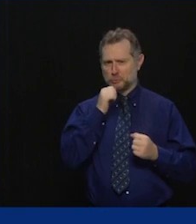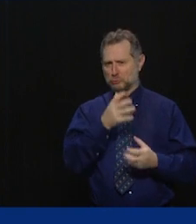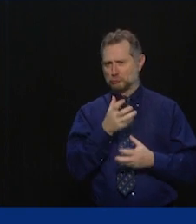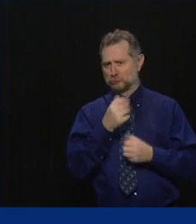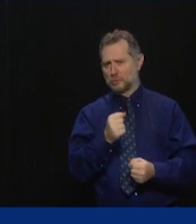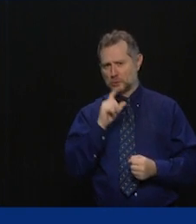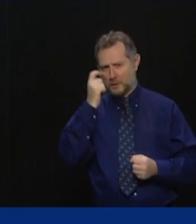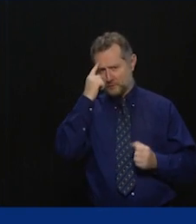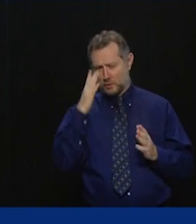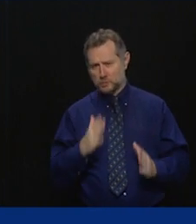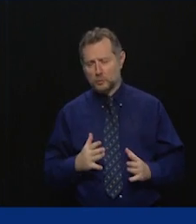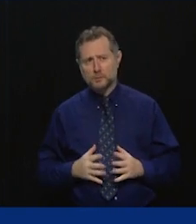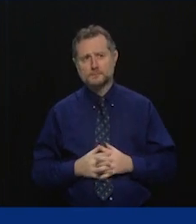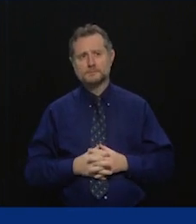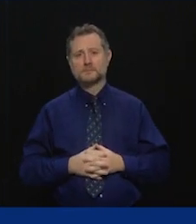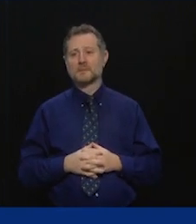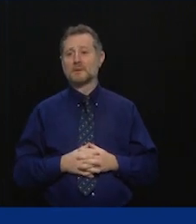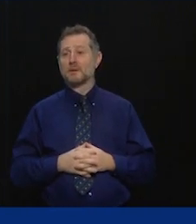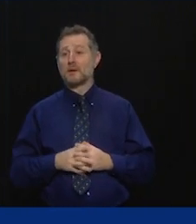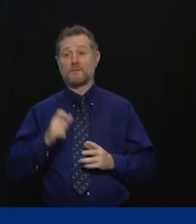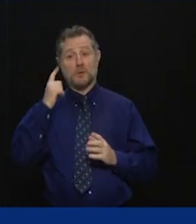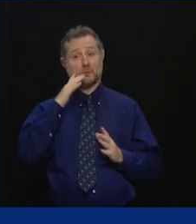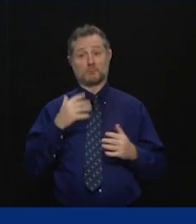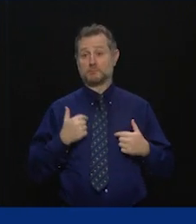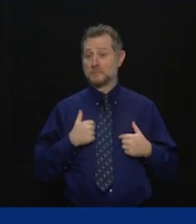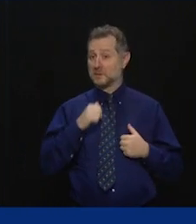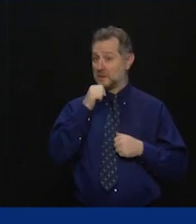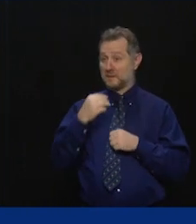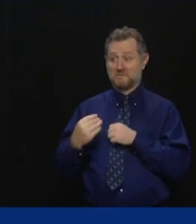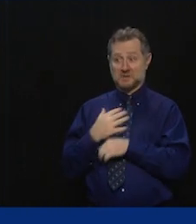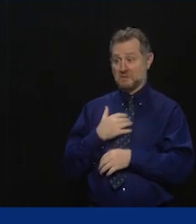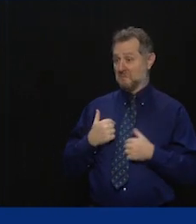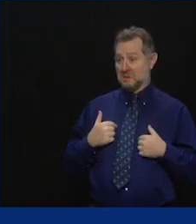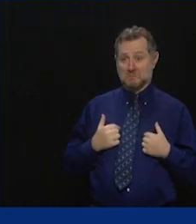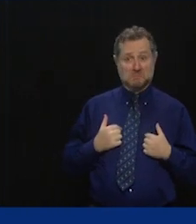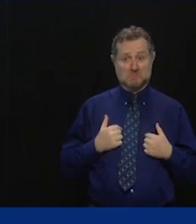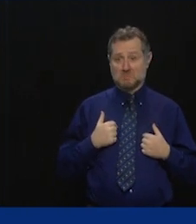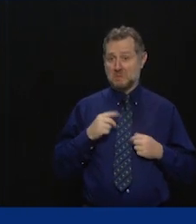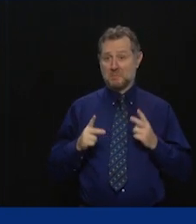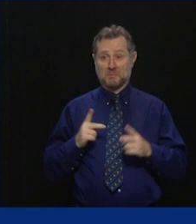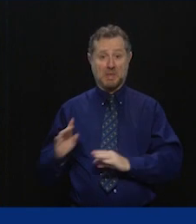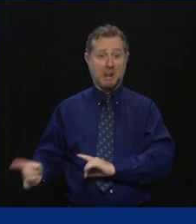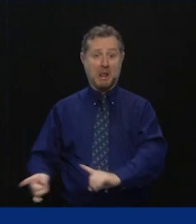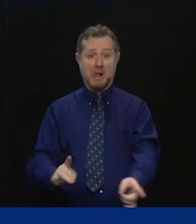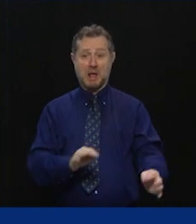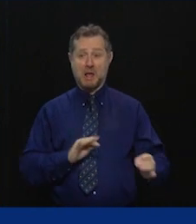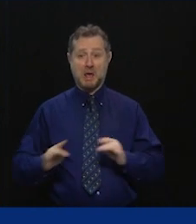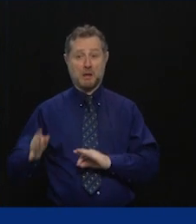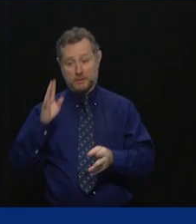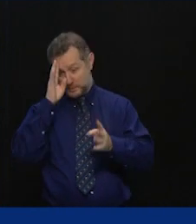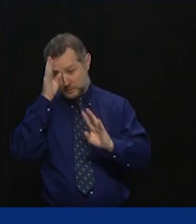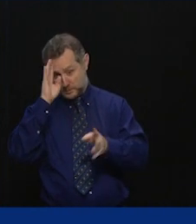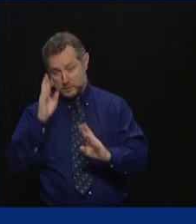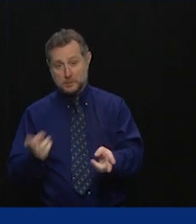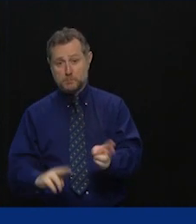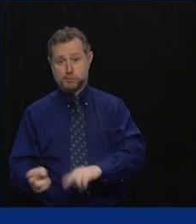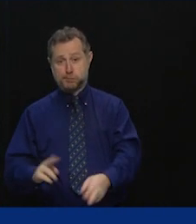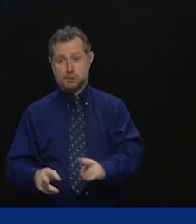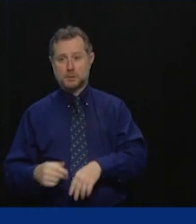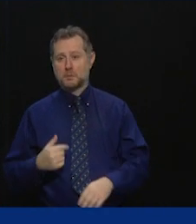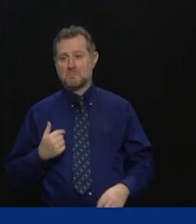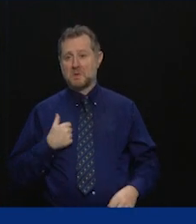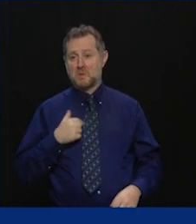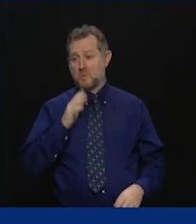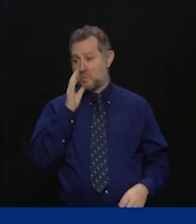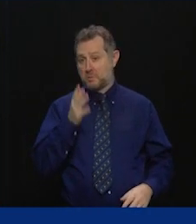Doesn't affect me. People will say what they want. They can define what they want. And I'm just going to